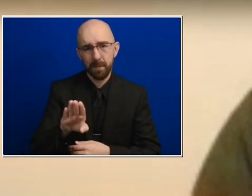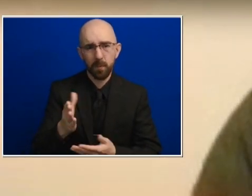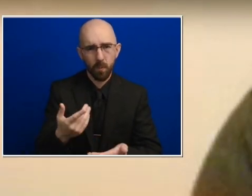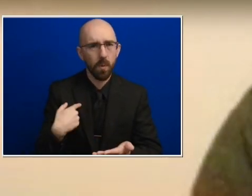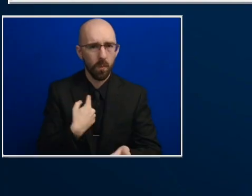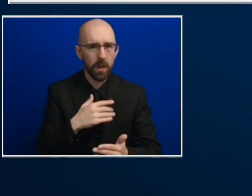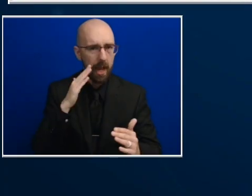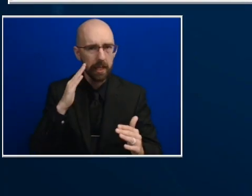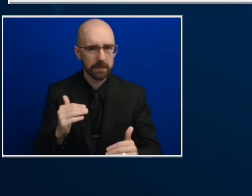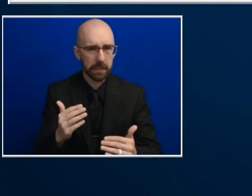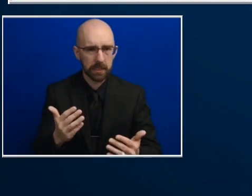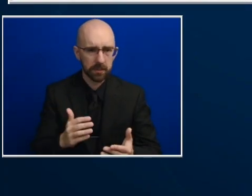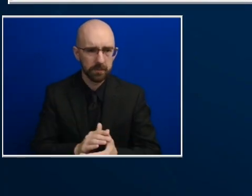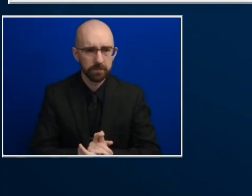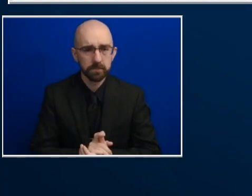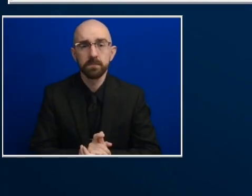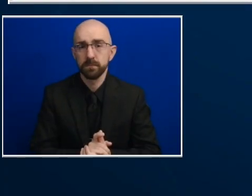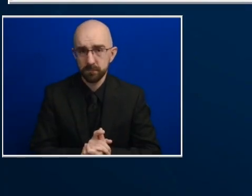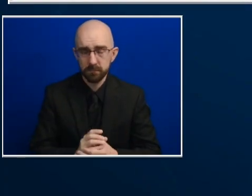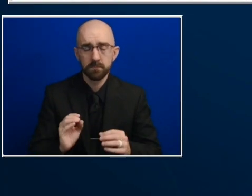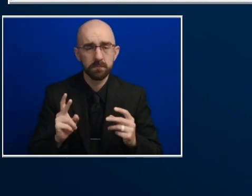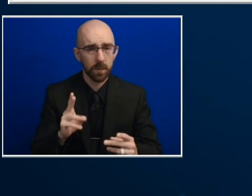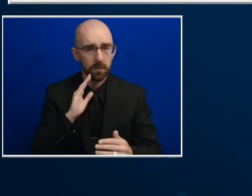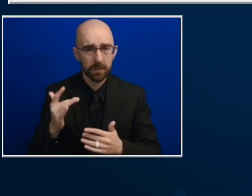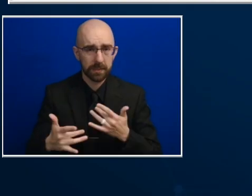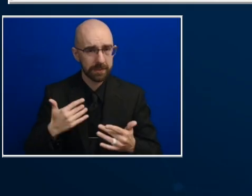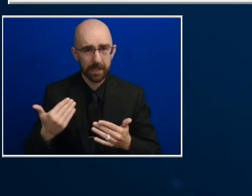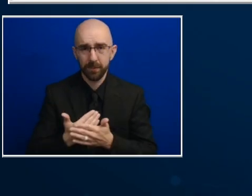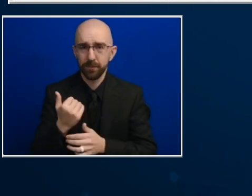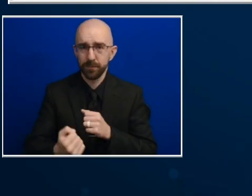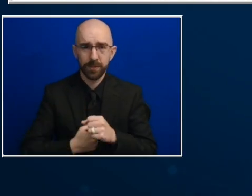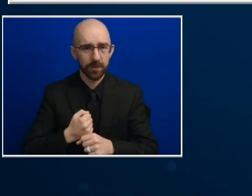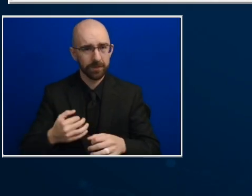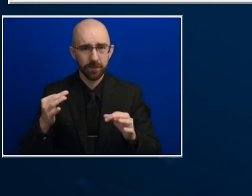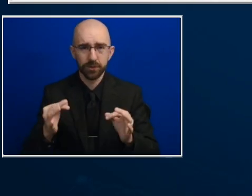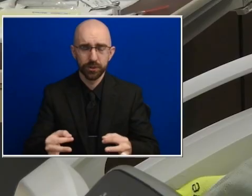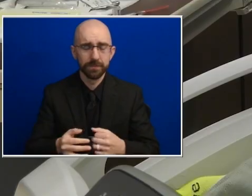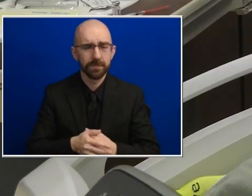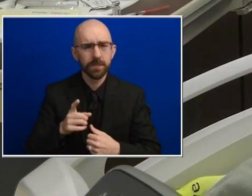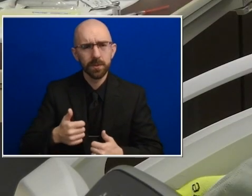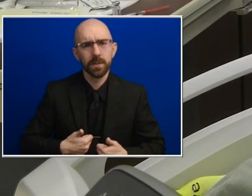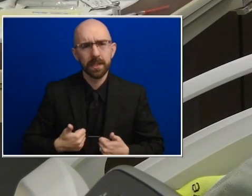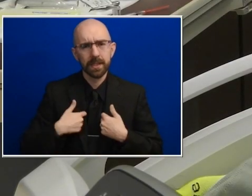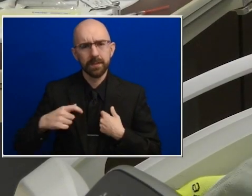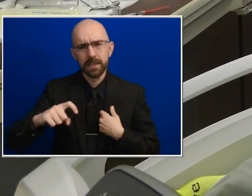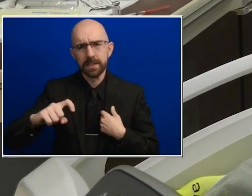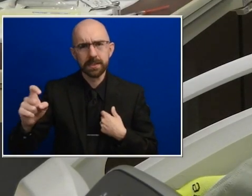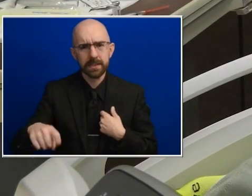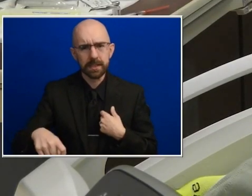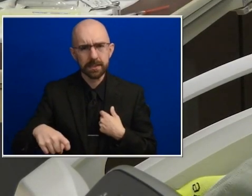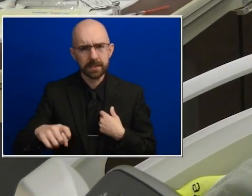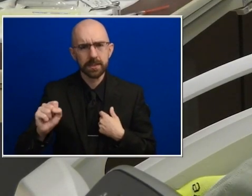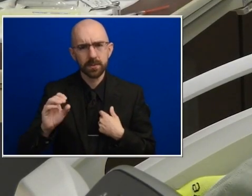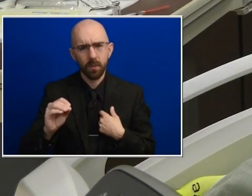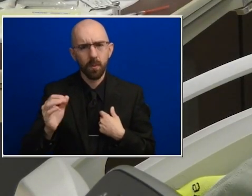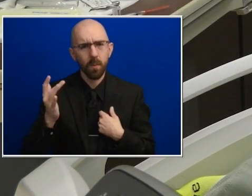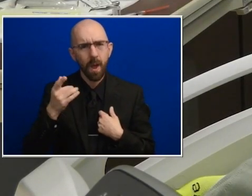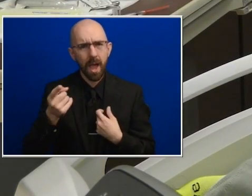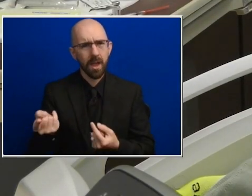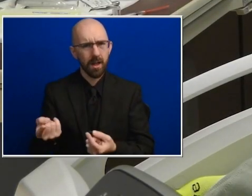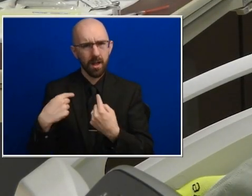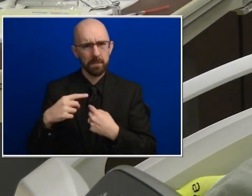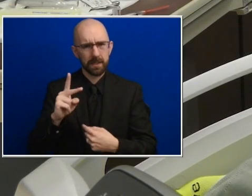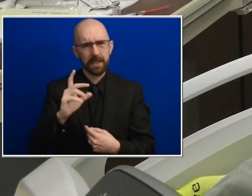expecting. Okay, that'll be an exciting new year, that's for sure. Yeah. You live in Texas. So why are you coming here to Kansas City